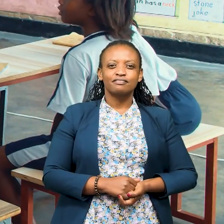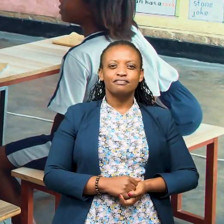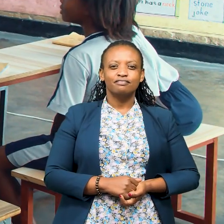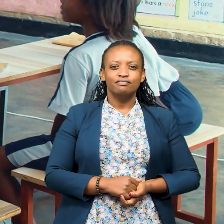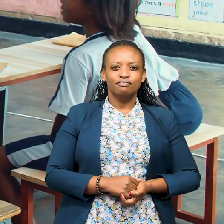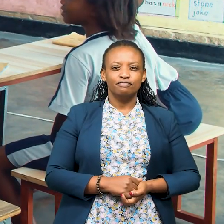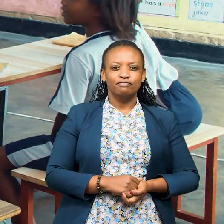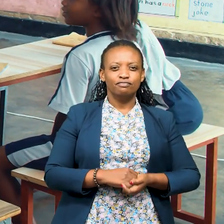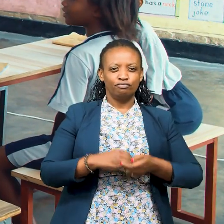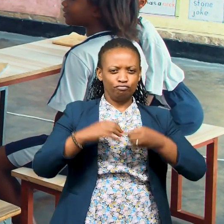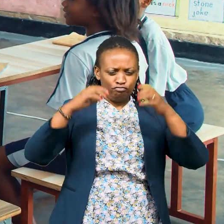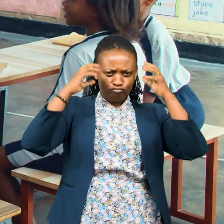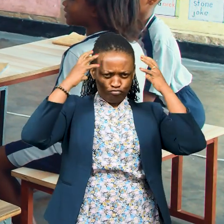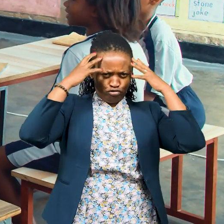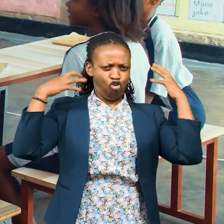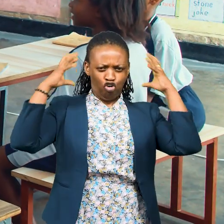Again?